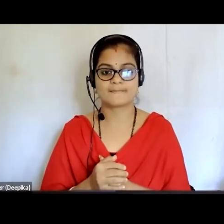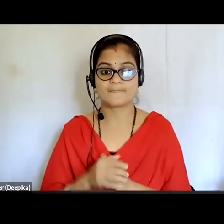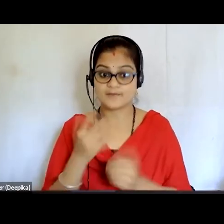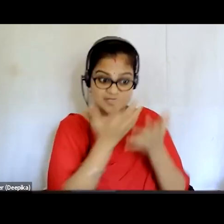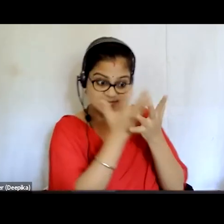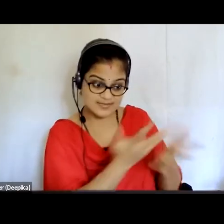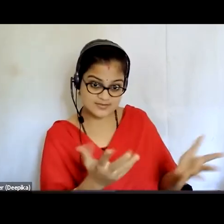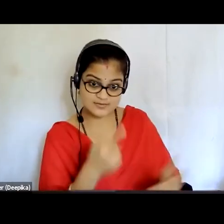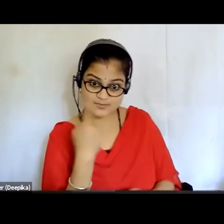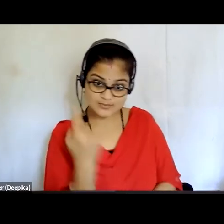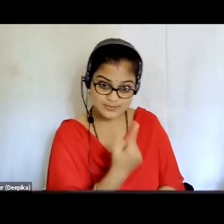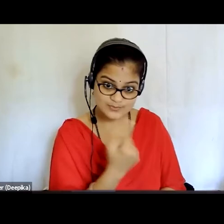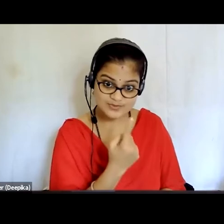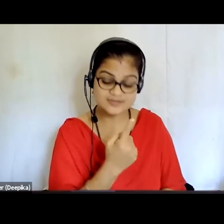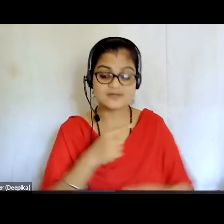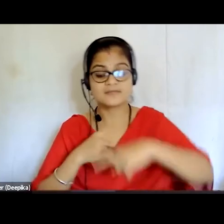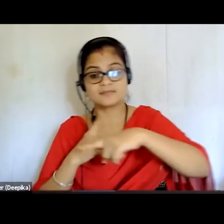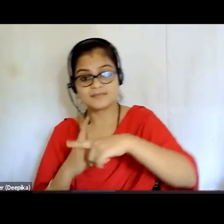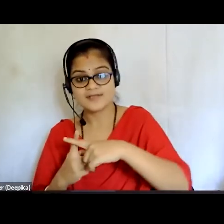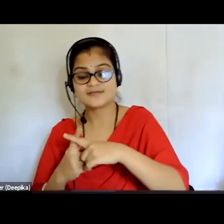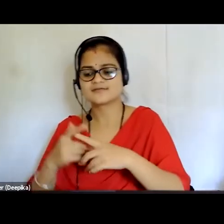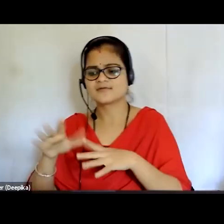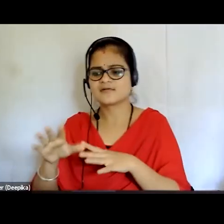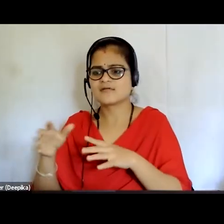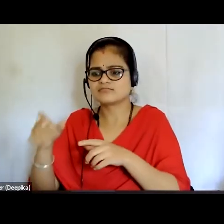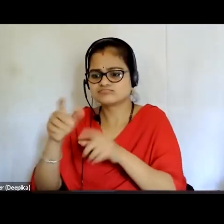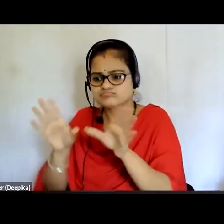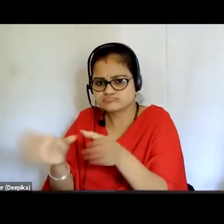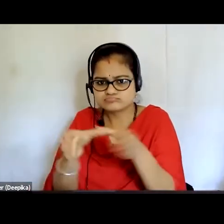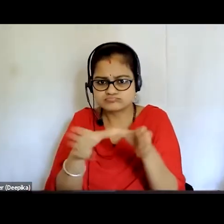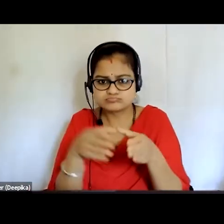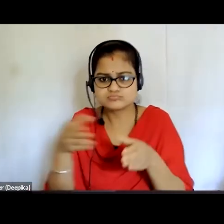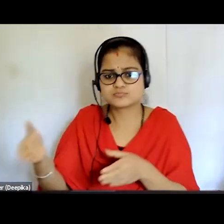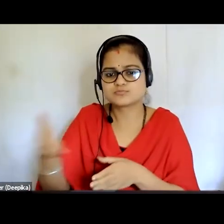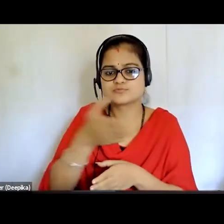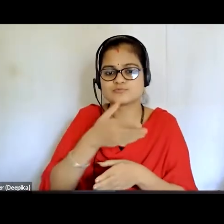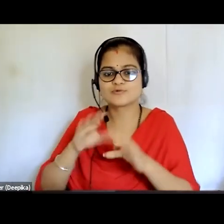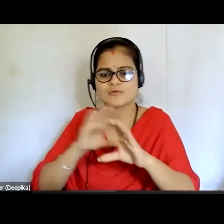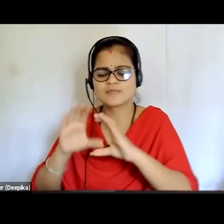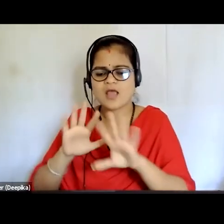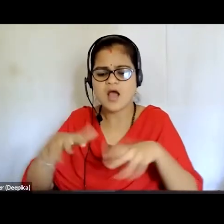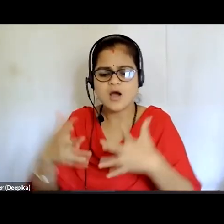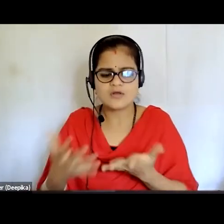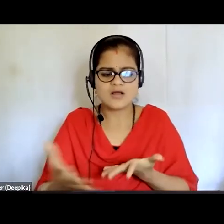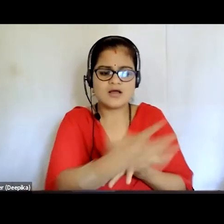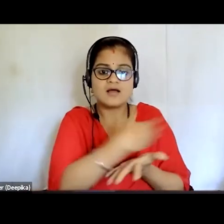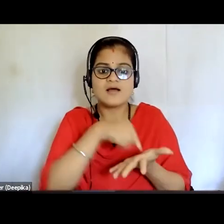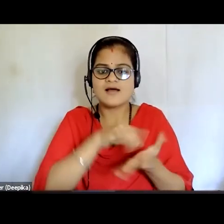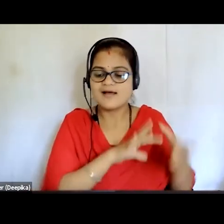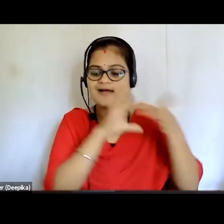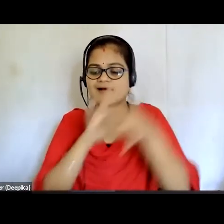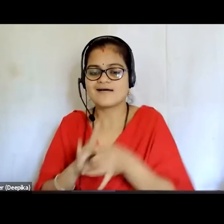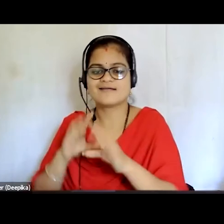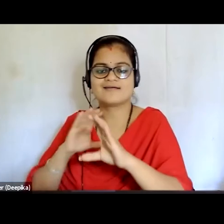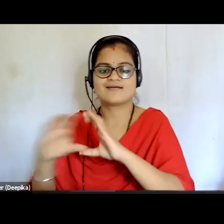objects, but for ideas and conversations with the community that we initiate through our collection.